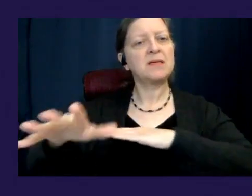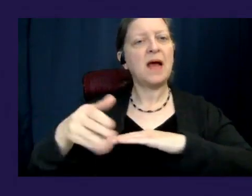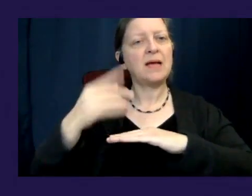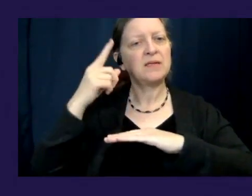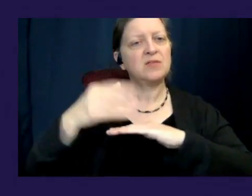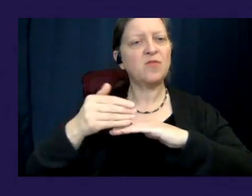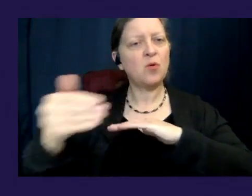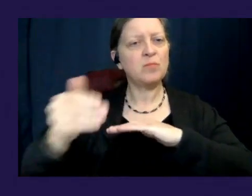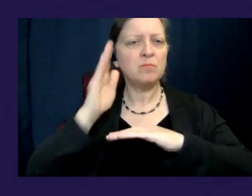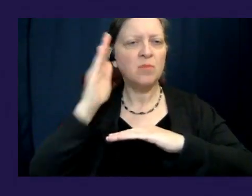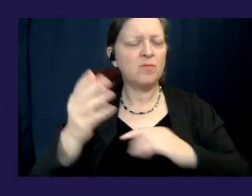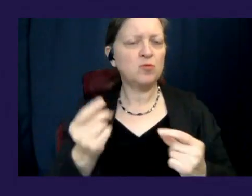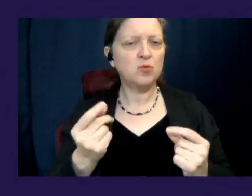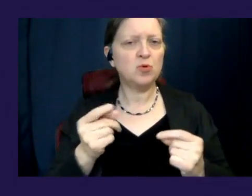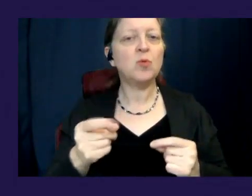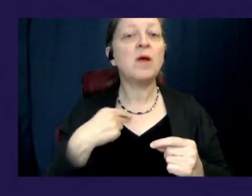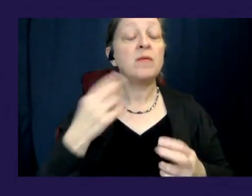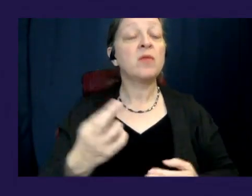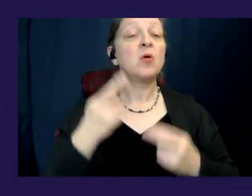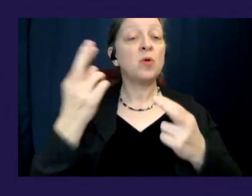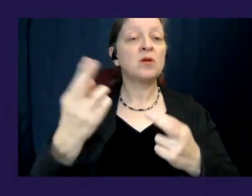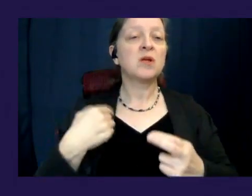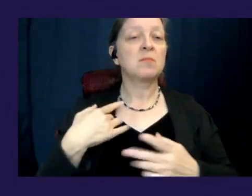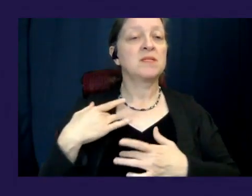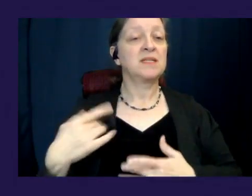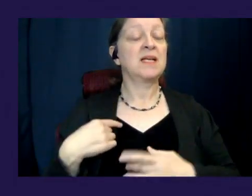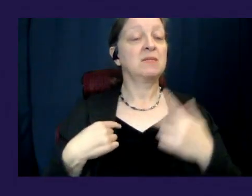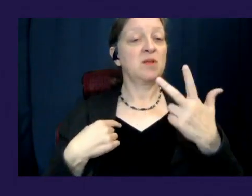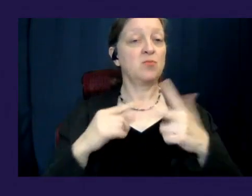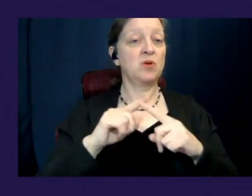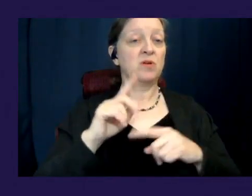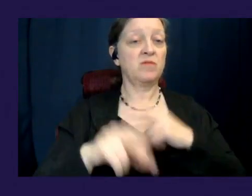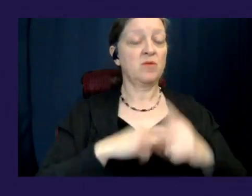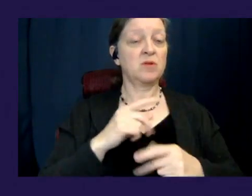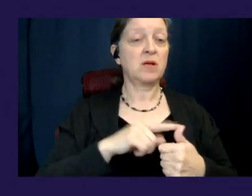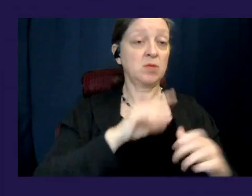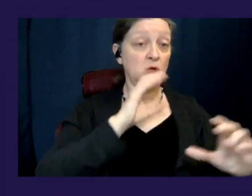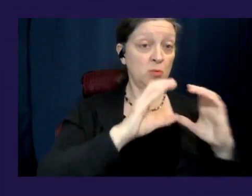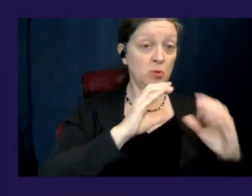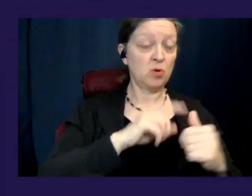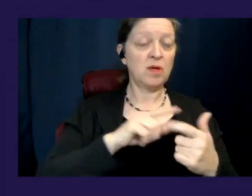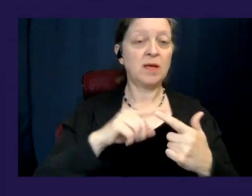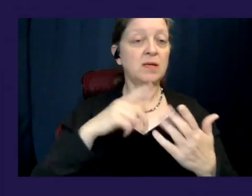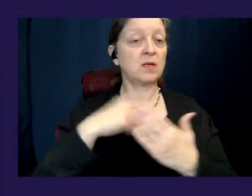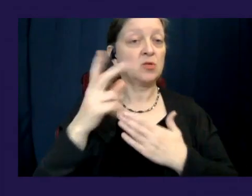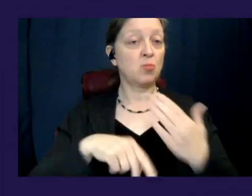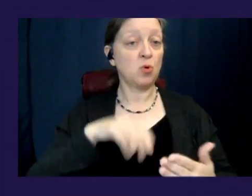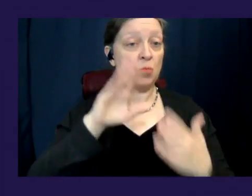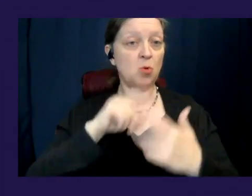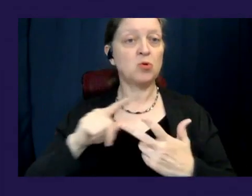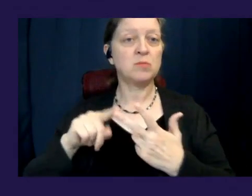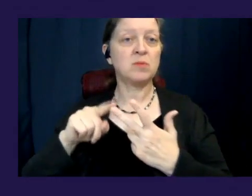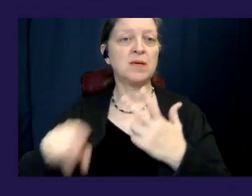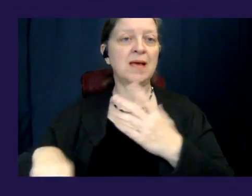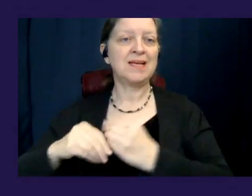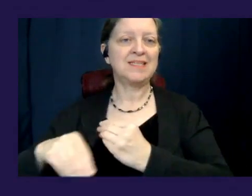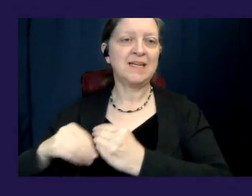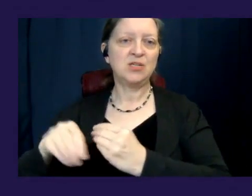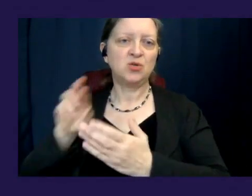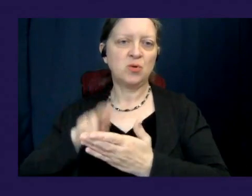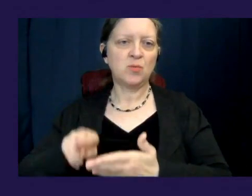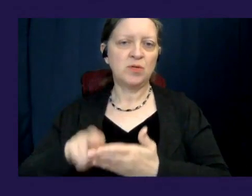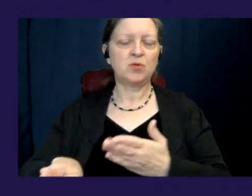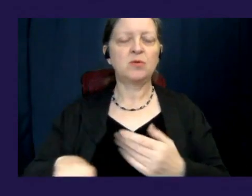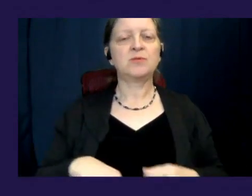3 batches here of communication, programmatic approaches, and then additional research. One thing I love most about